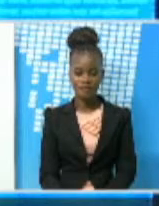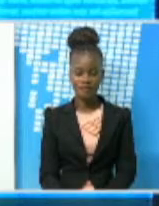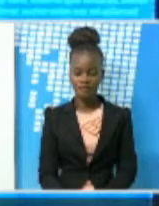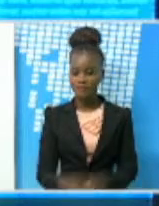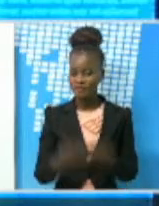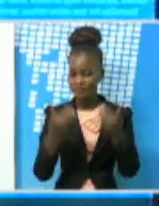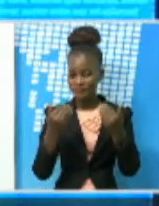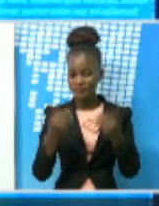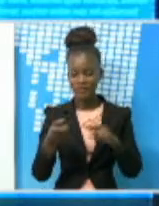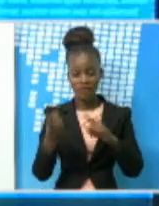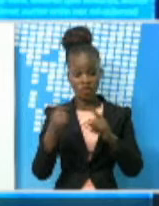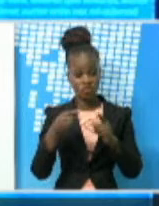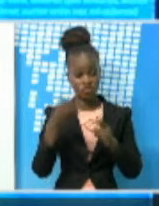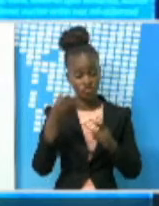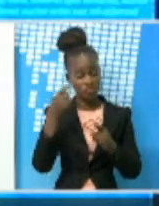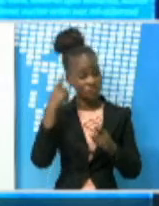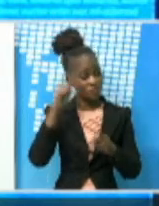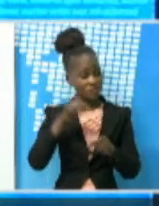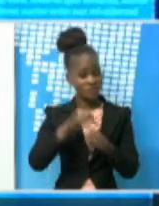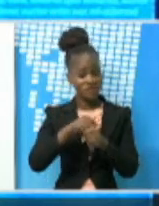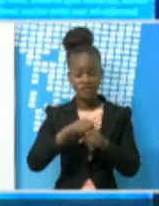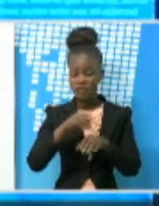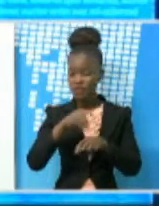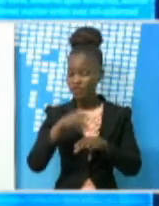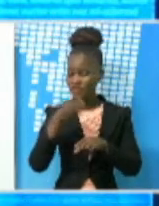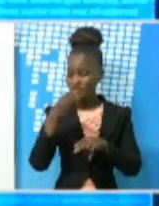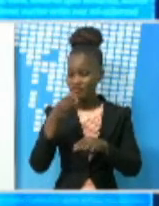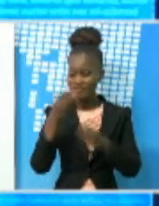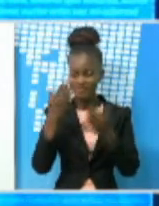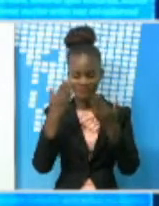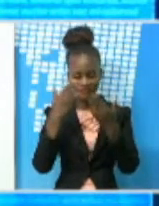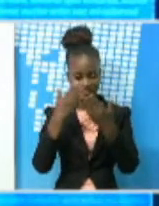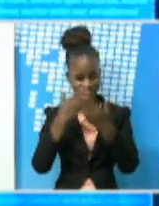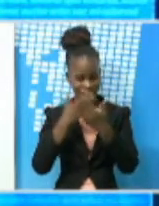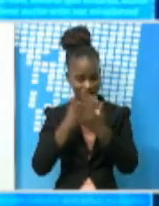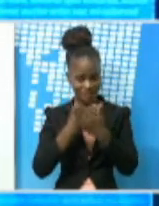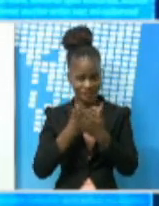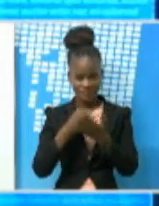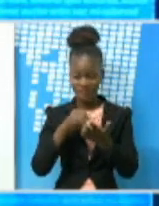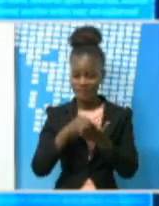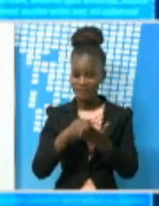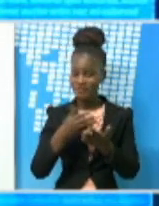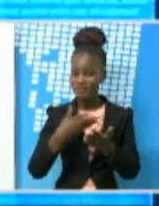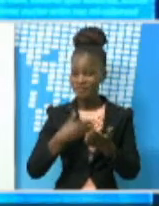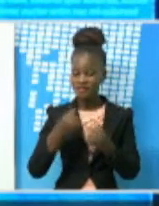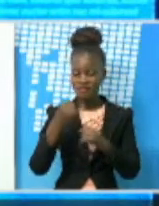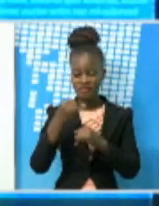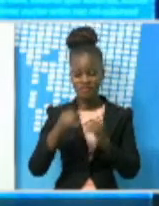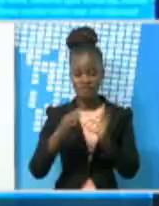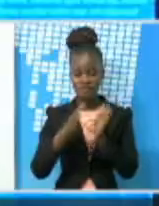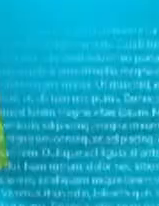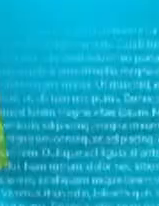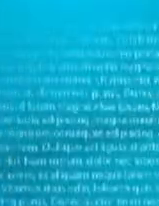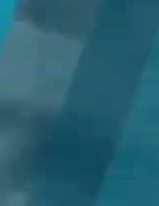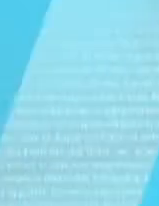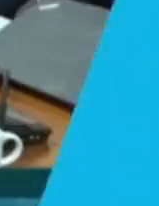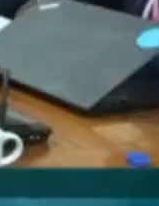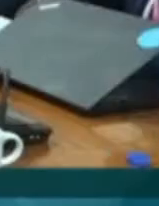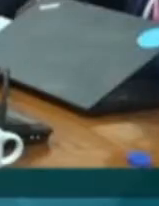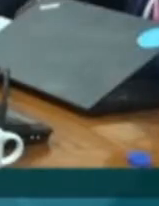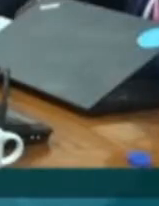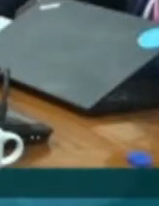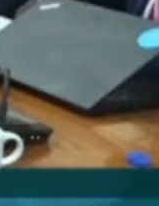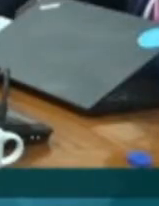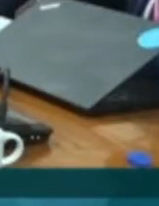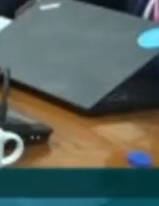All right, that's all for business tonight. But let's first have a rewind of our top stories.